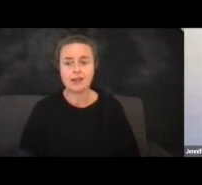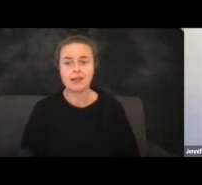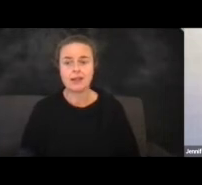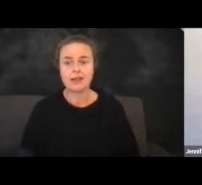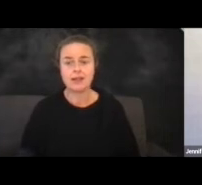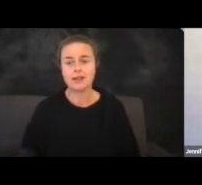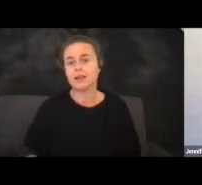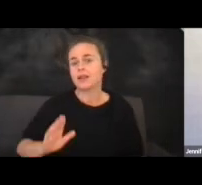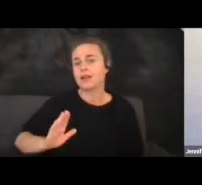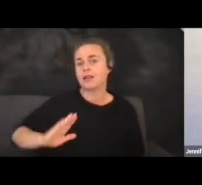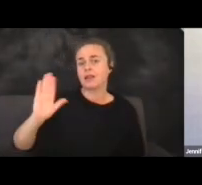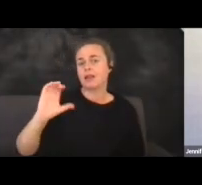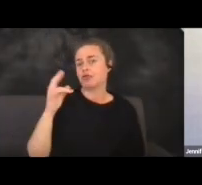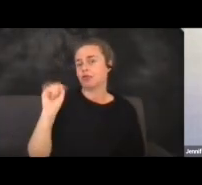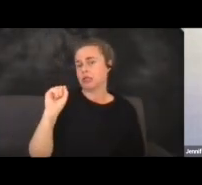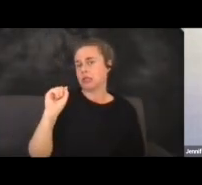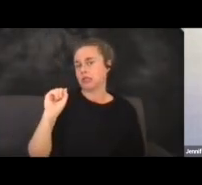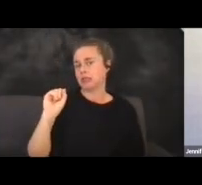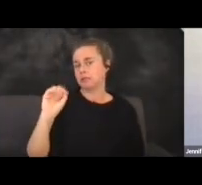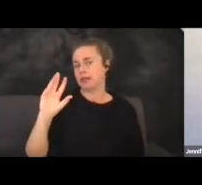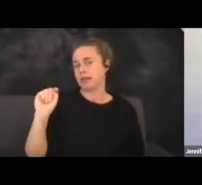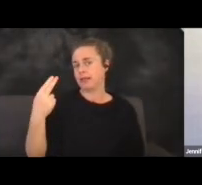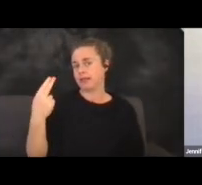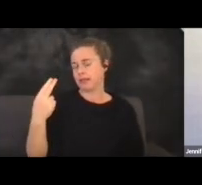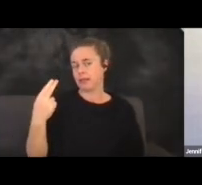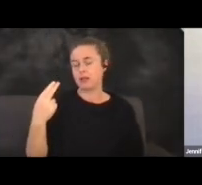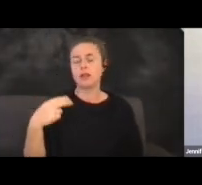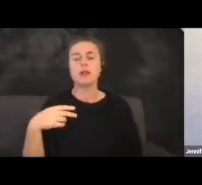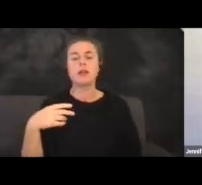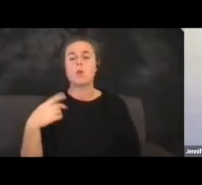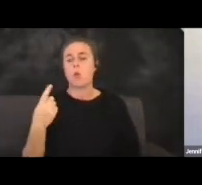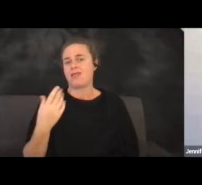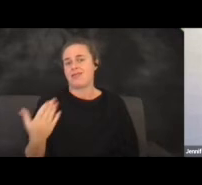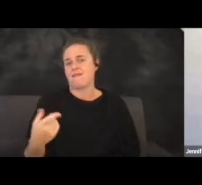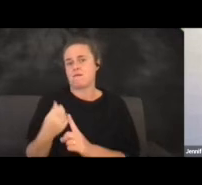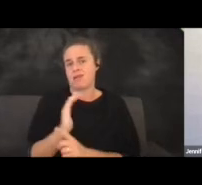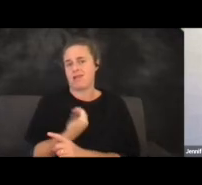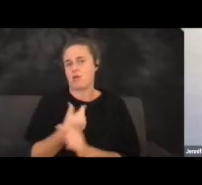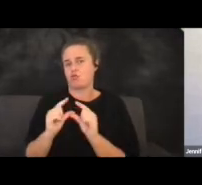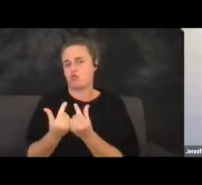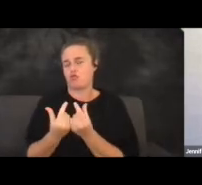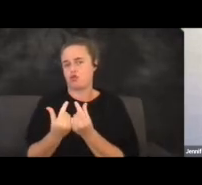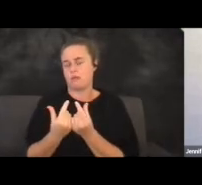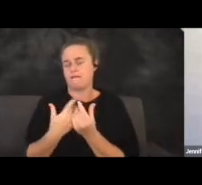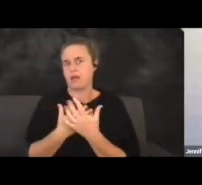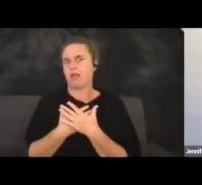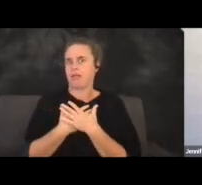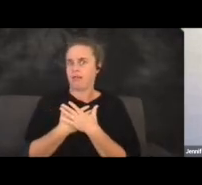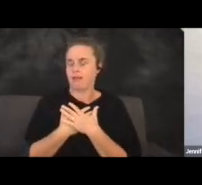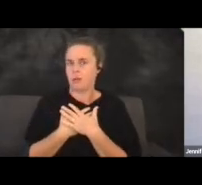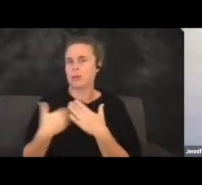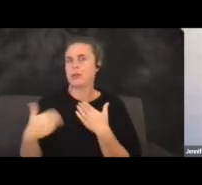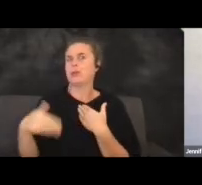This is Chris. I think one of the things that came out of our group that I was a little bit struck by is